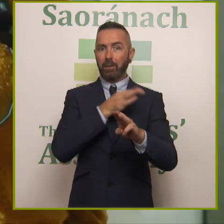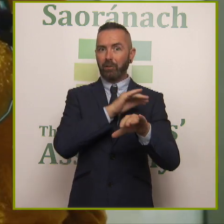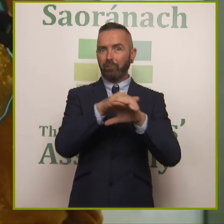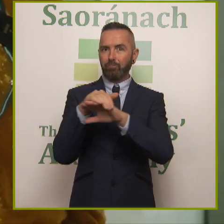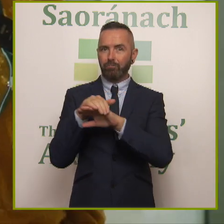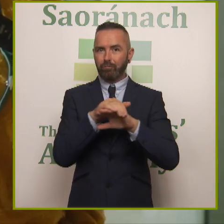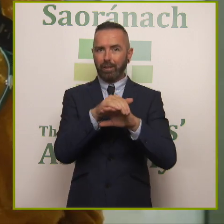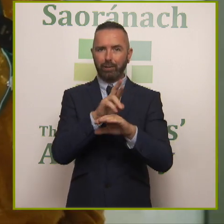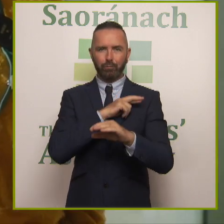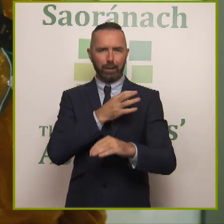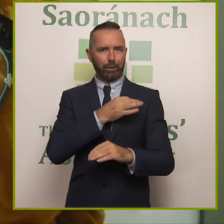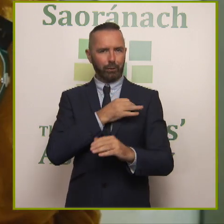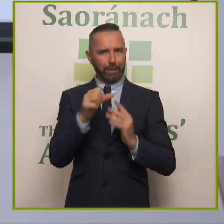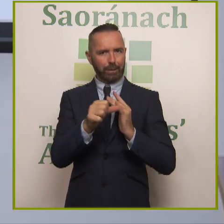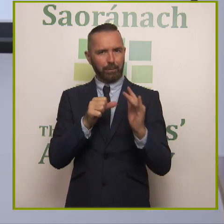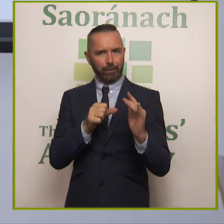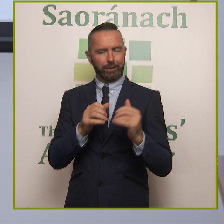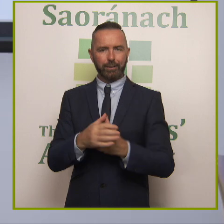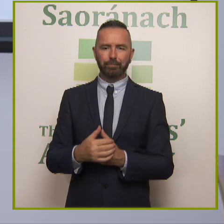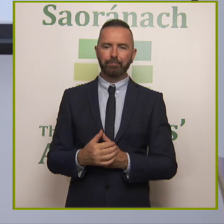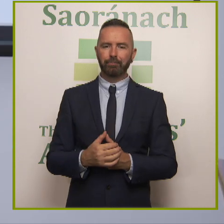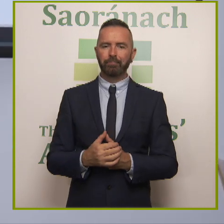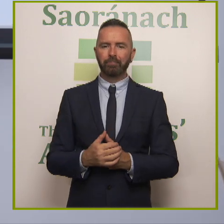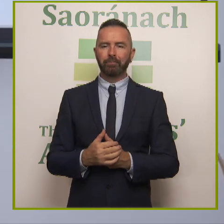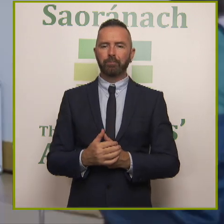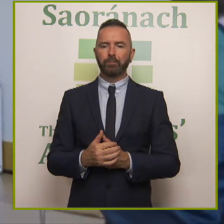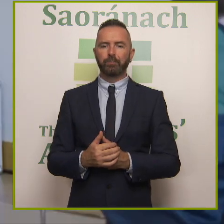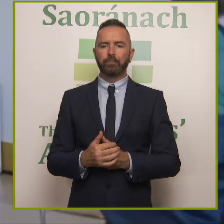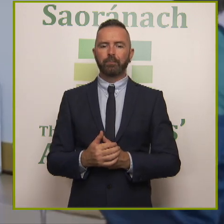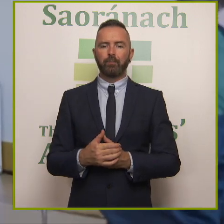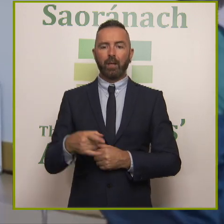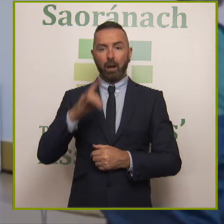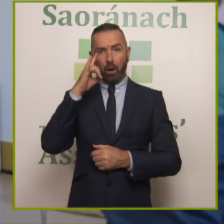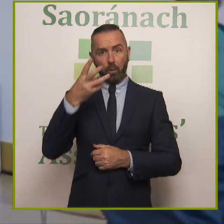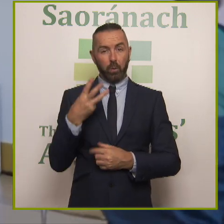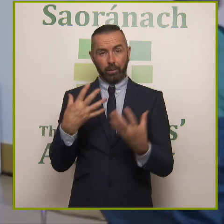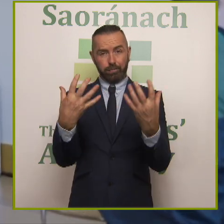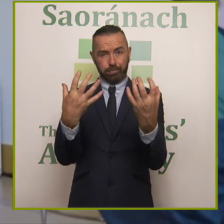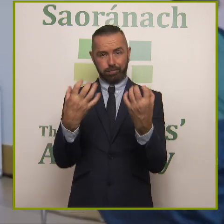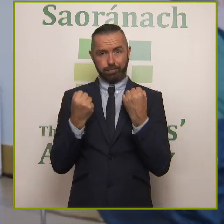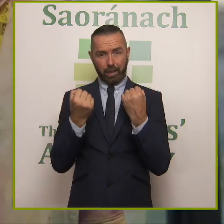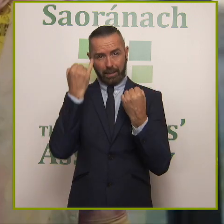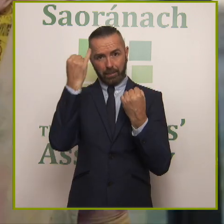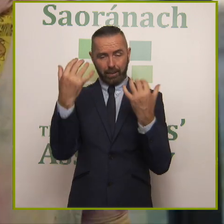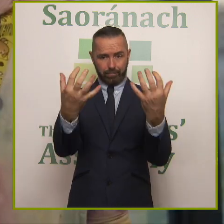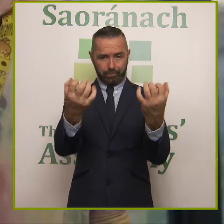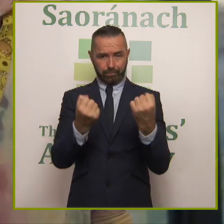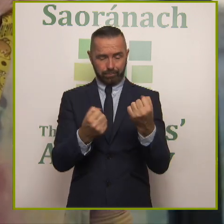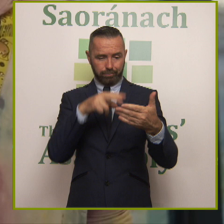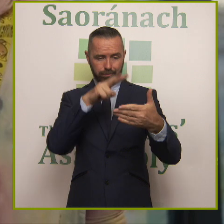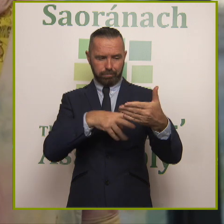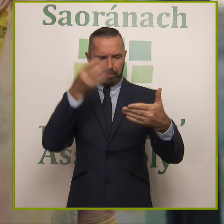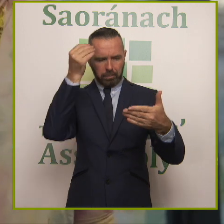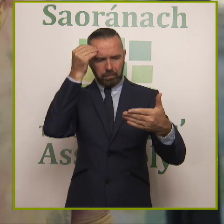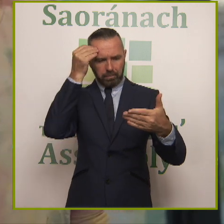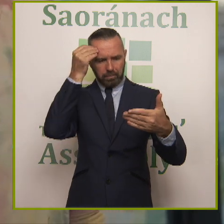and it was just a really good experience overall. I hope they actually take our ideas into account and make them